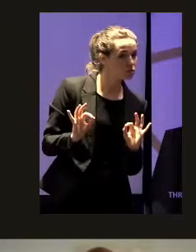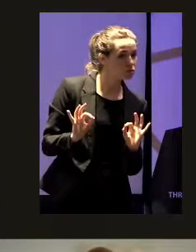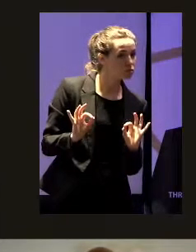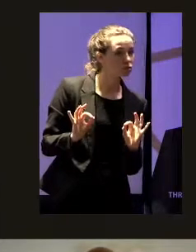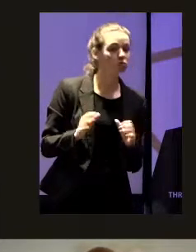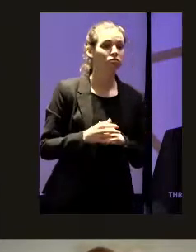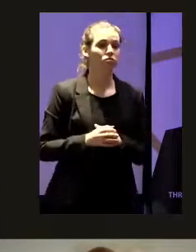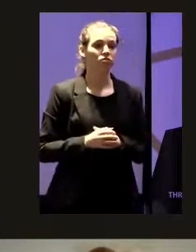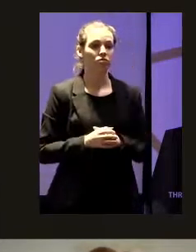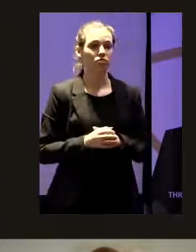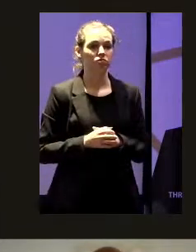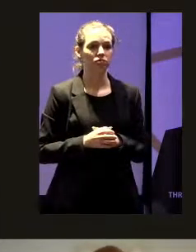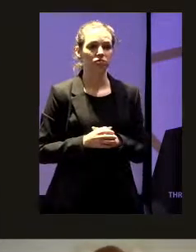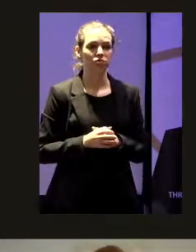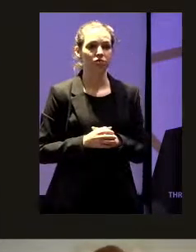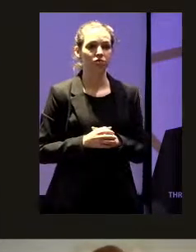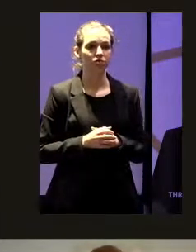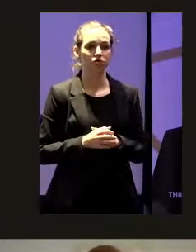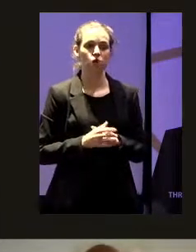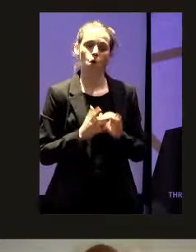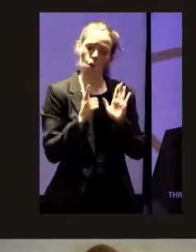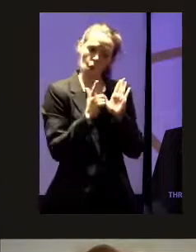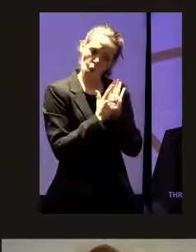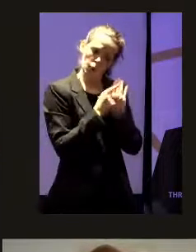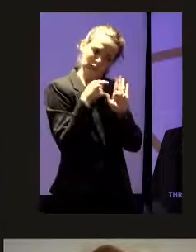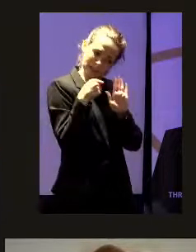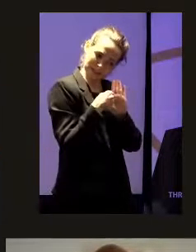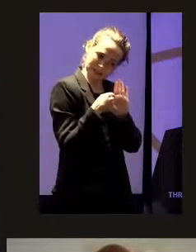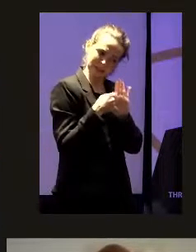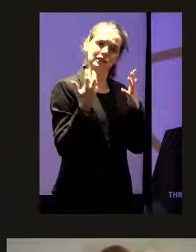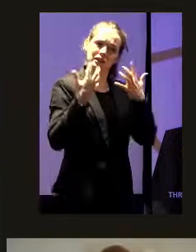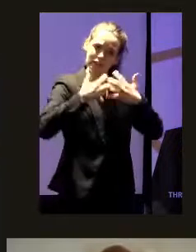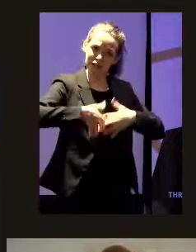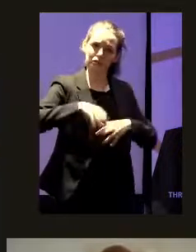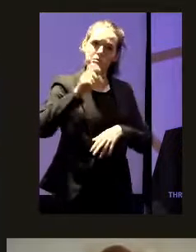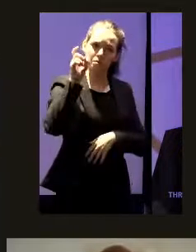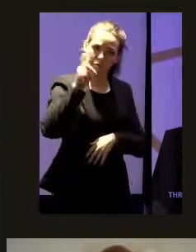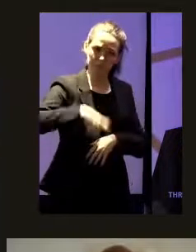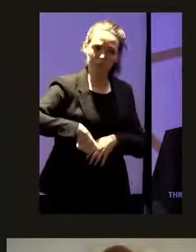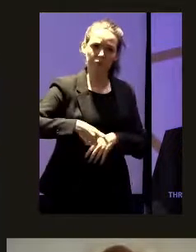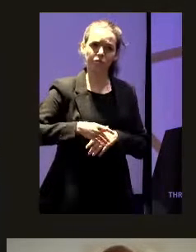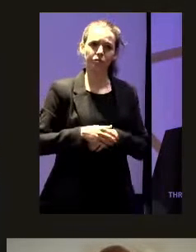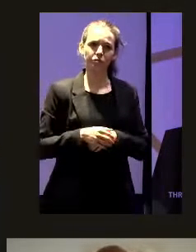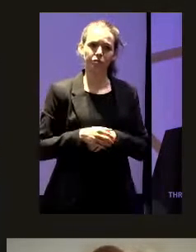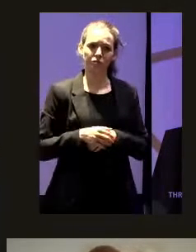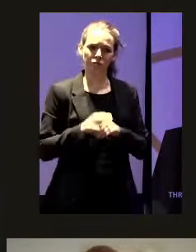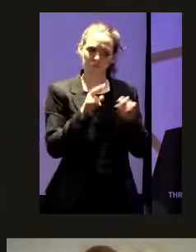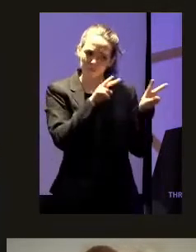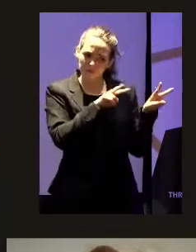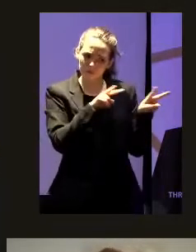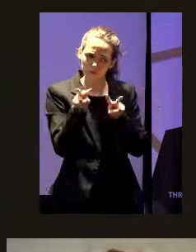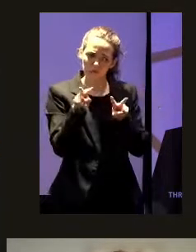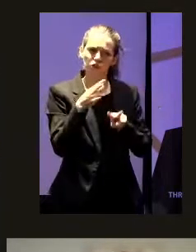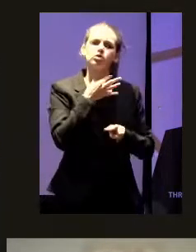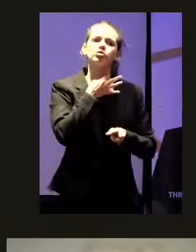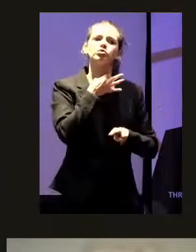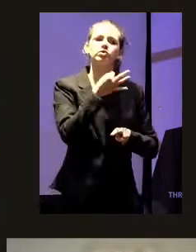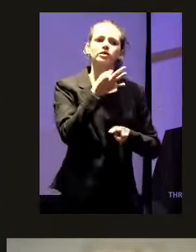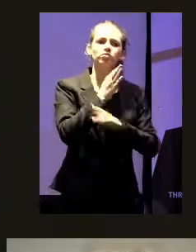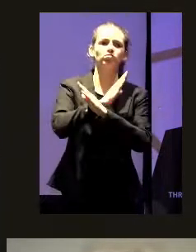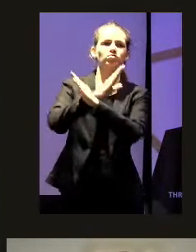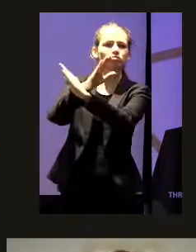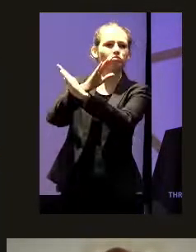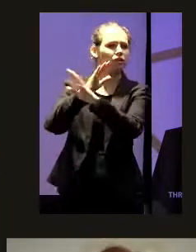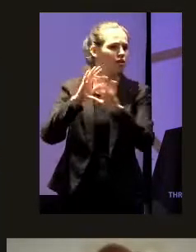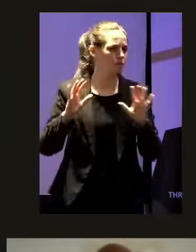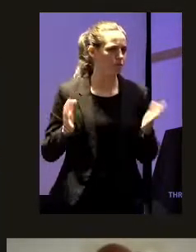our legislative mandate as council, and how best can we avert some of those risks.